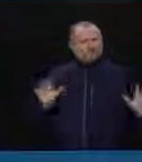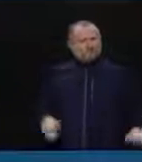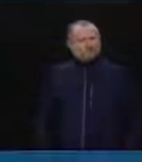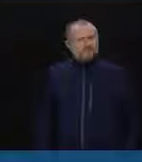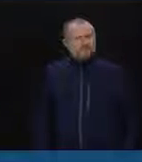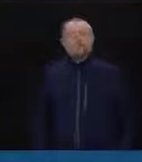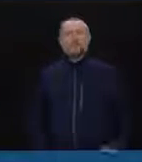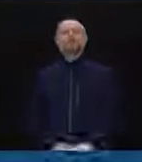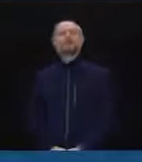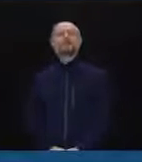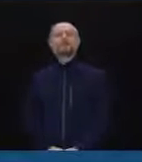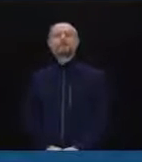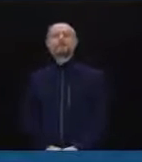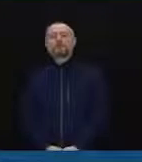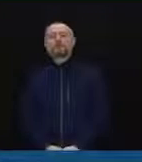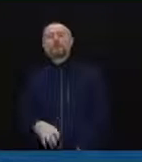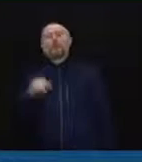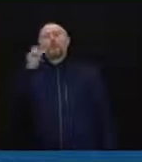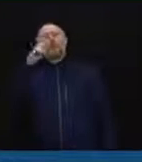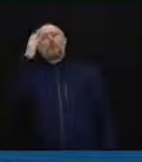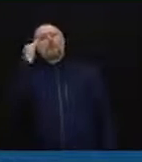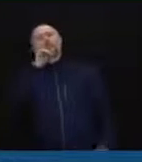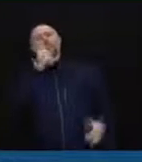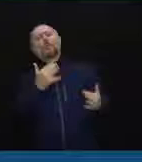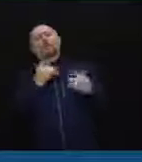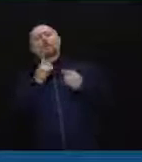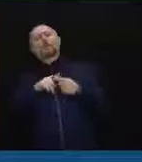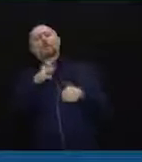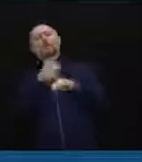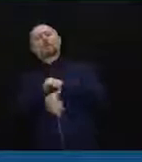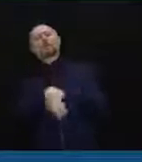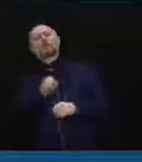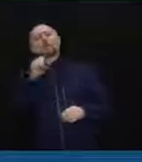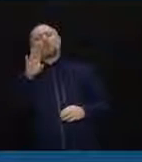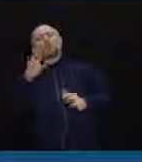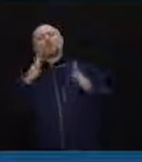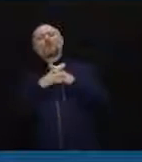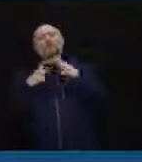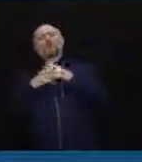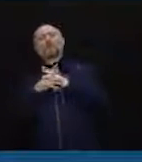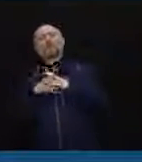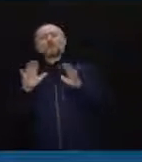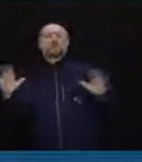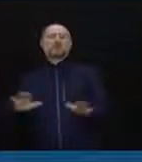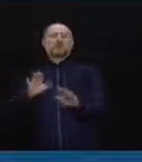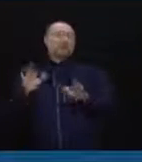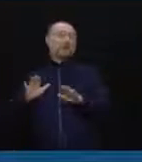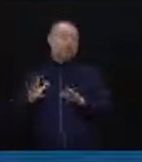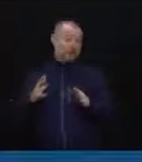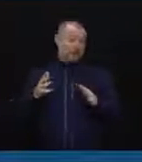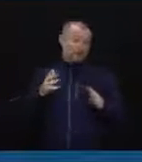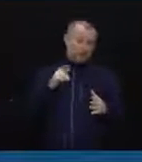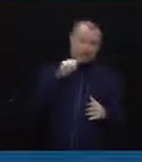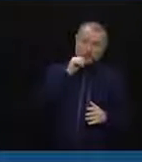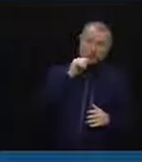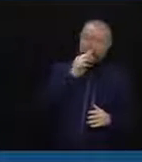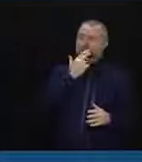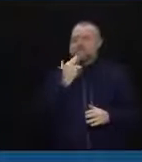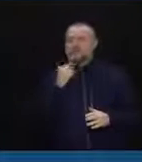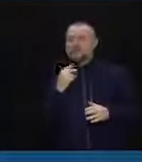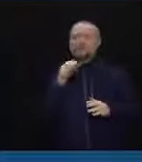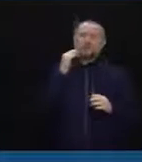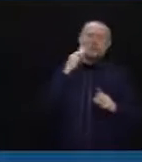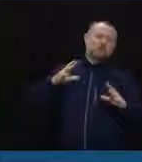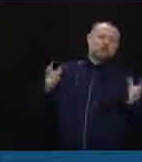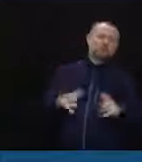are gathering in homes or bars or restaurants? And also, does the vacating the mask mandate apply to